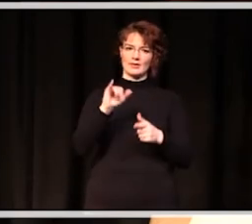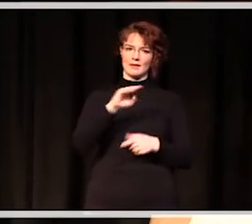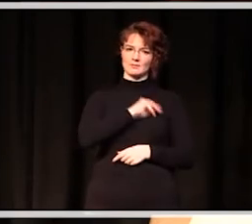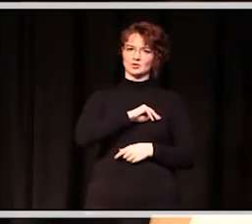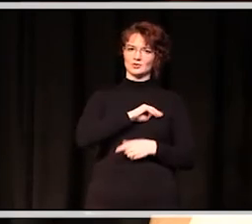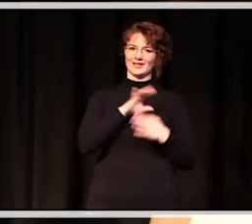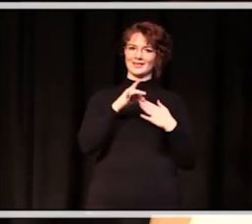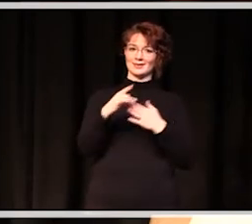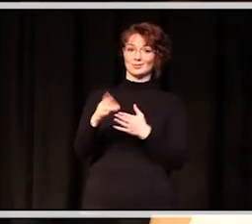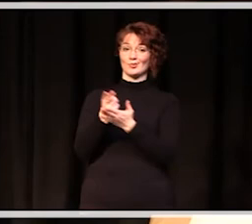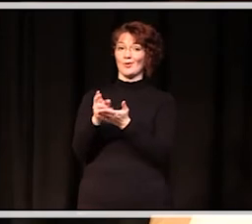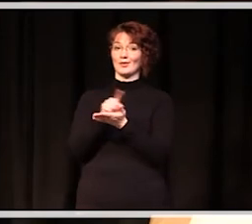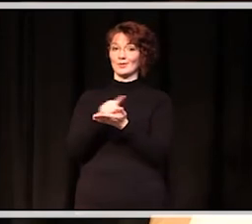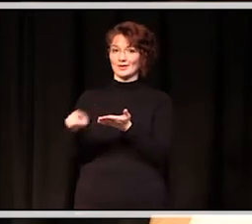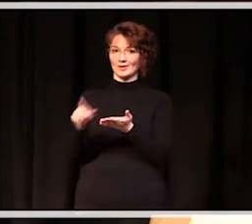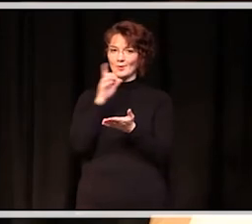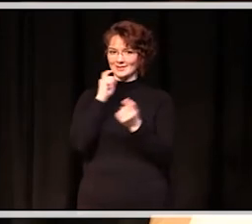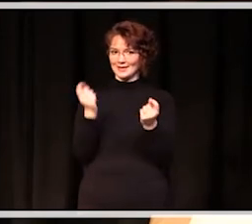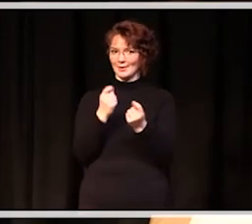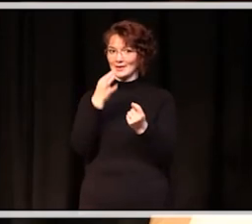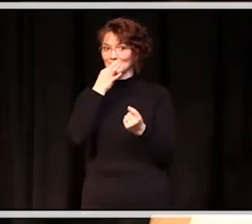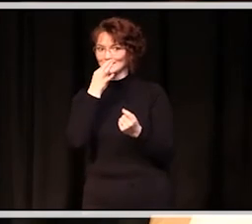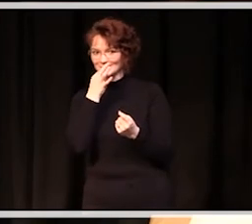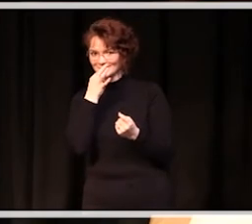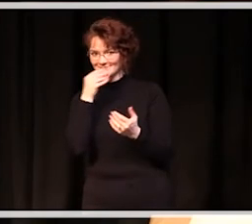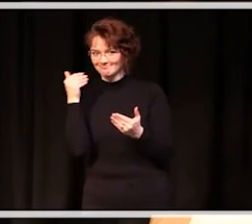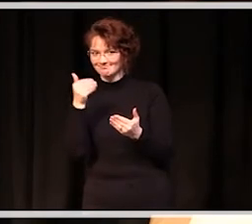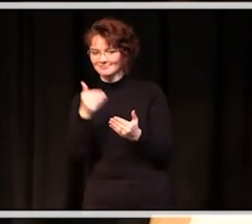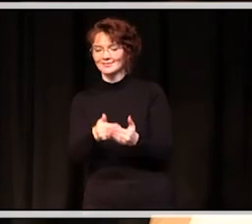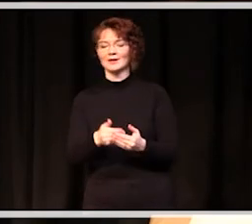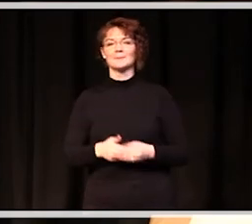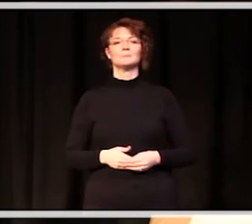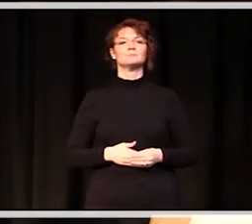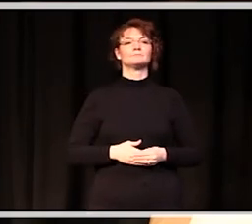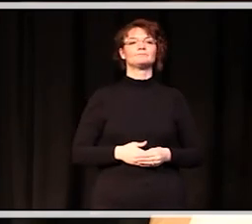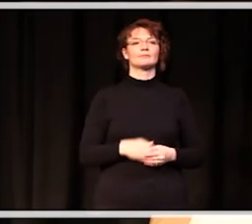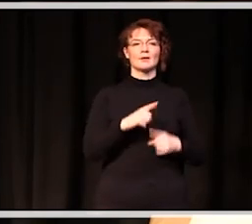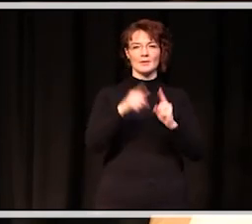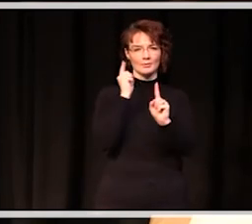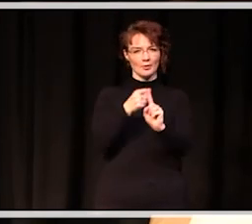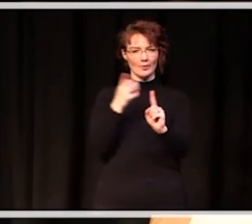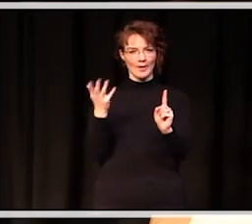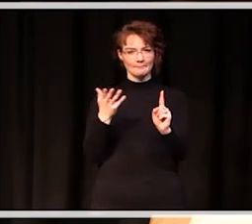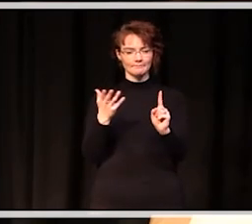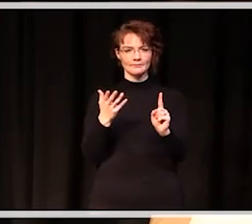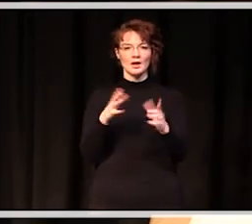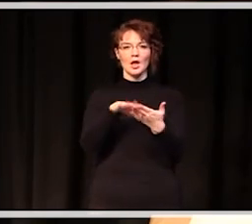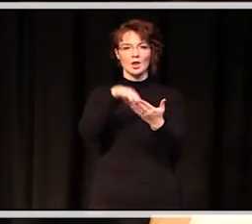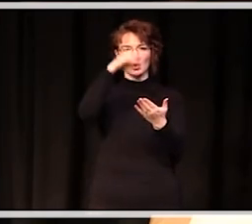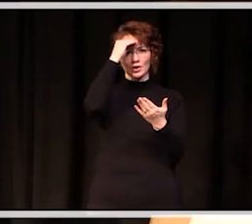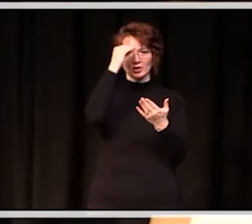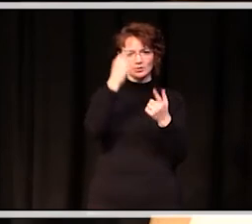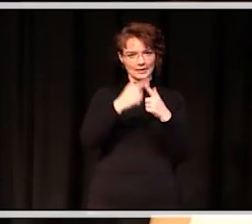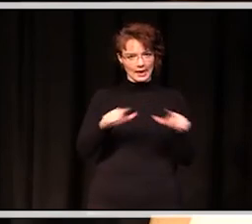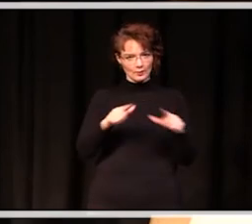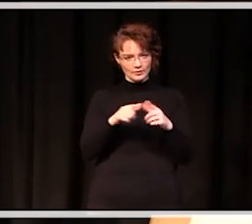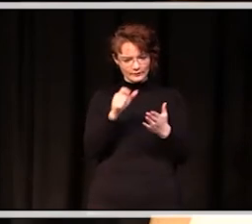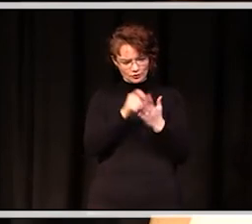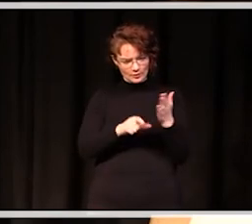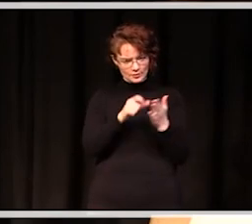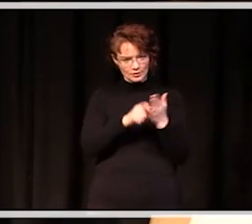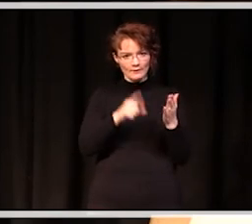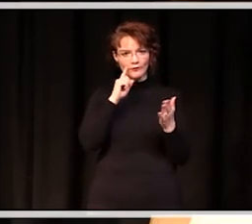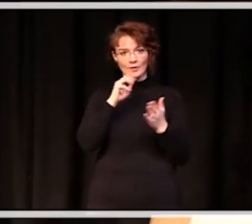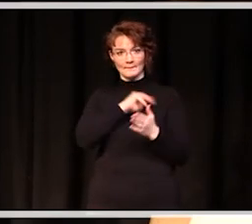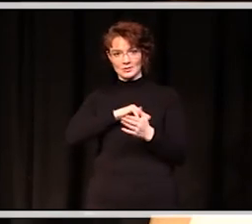going to celebrate here very soon. But here's the point. It's learning the language of Scripture for the purpose of the missional